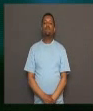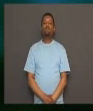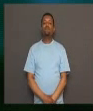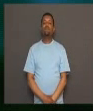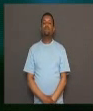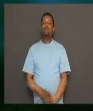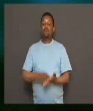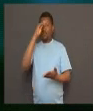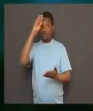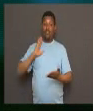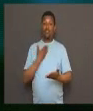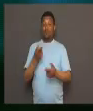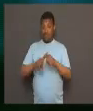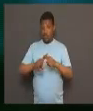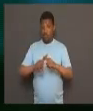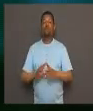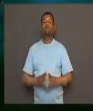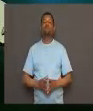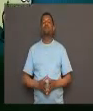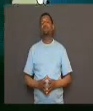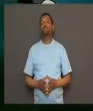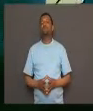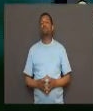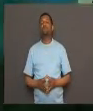Let's get back to our lesson.